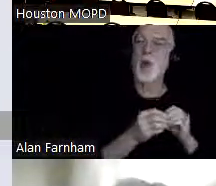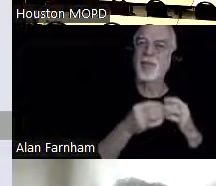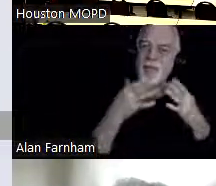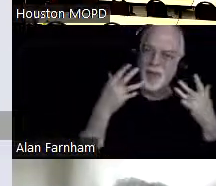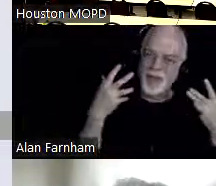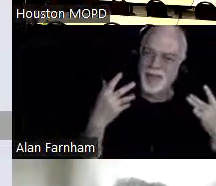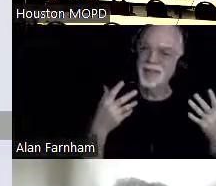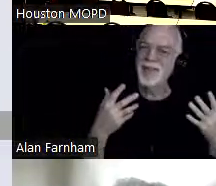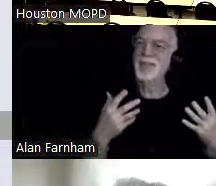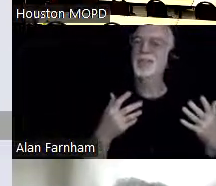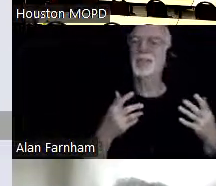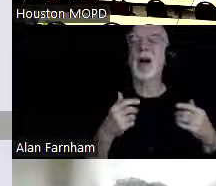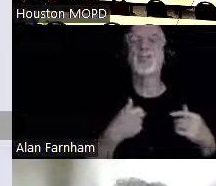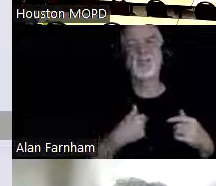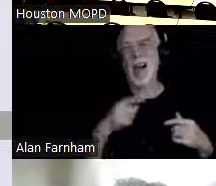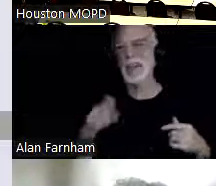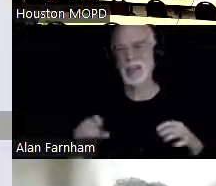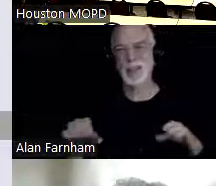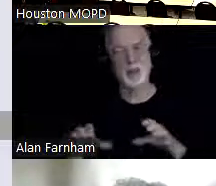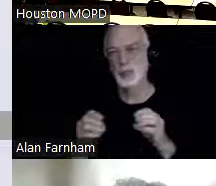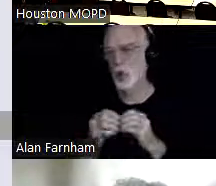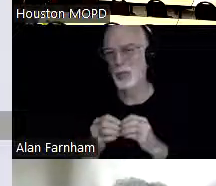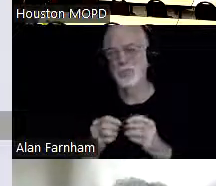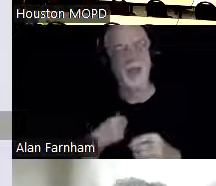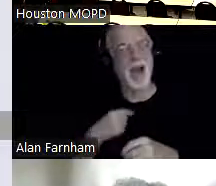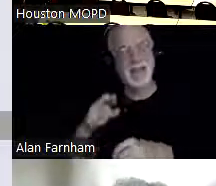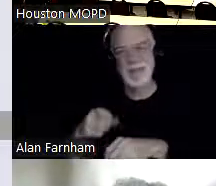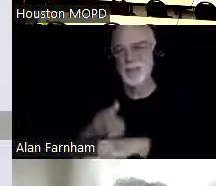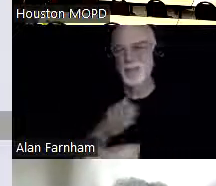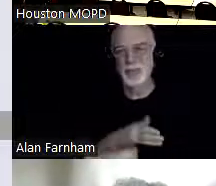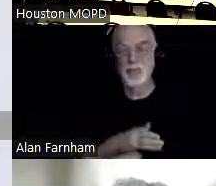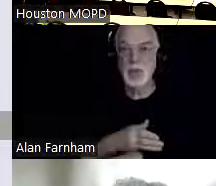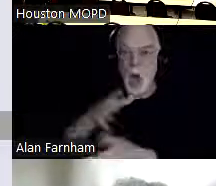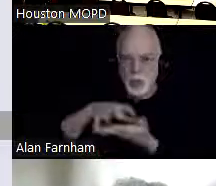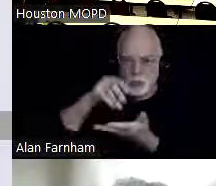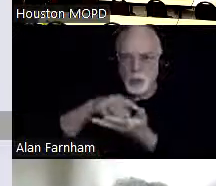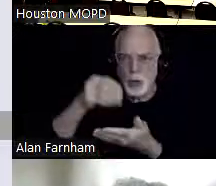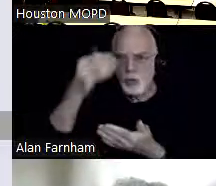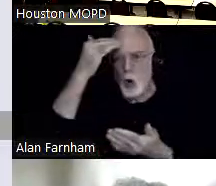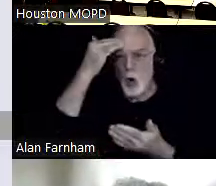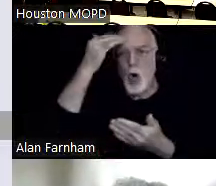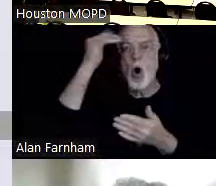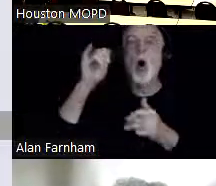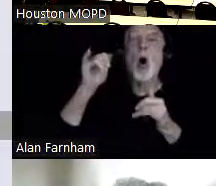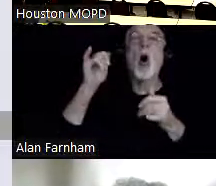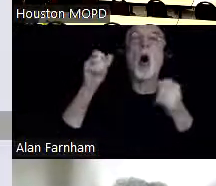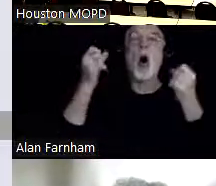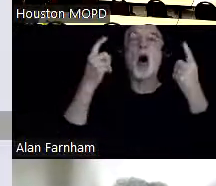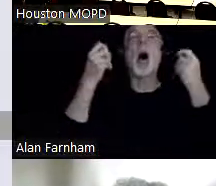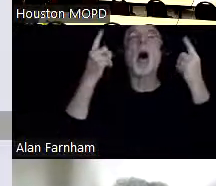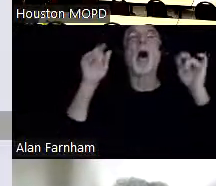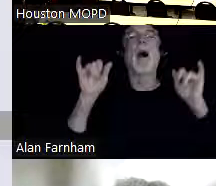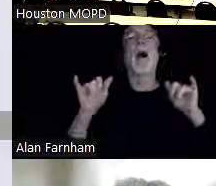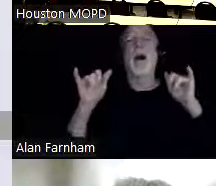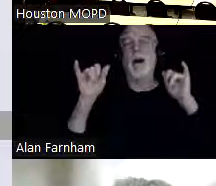more. I needed to do better. And once I knew more and I could do better, I could bring that into the